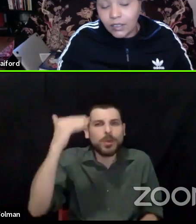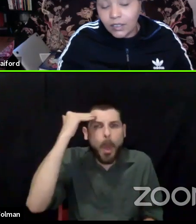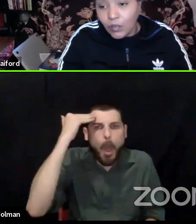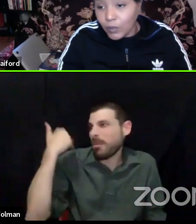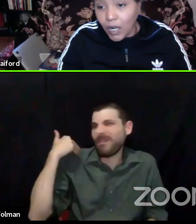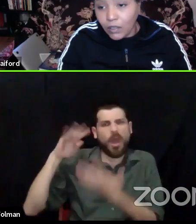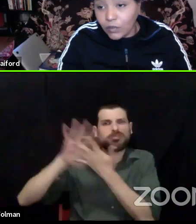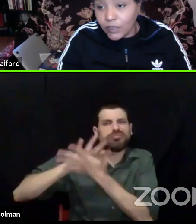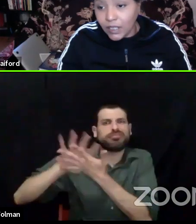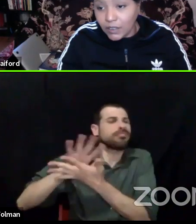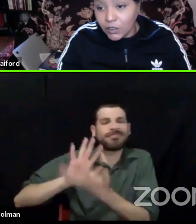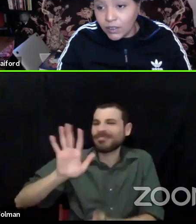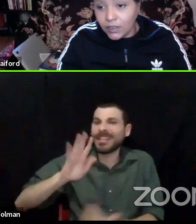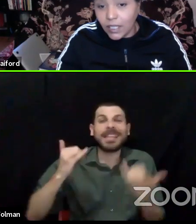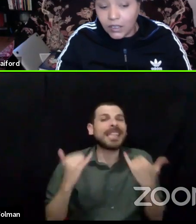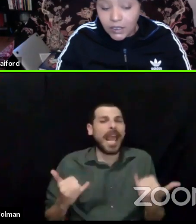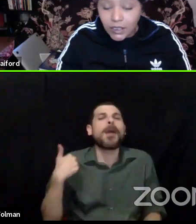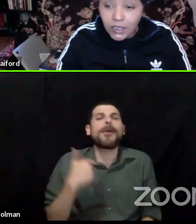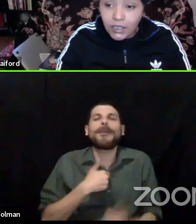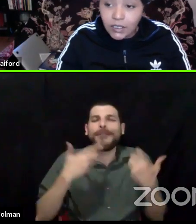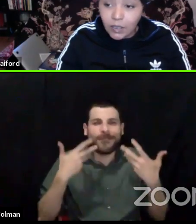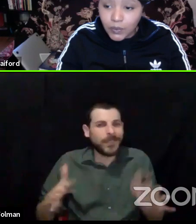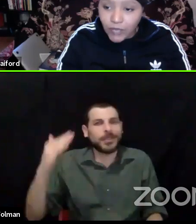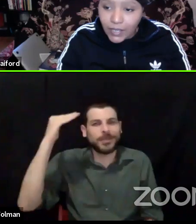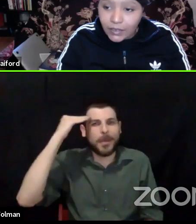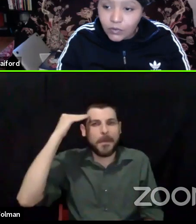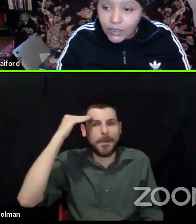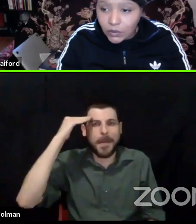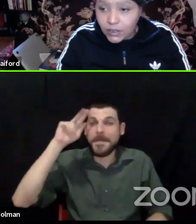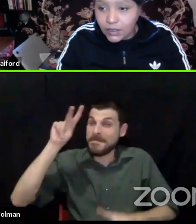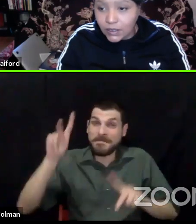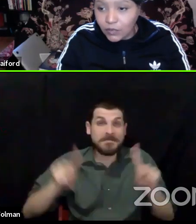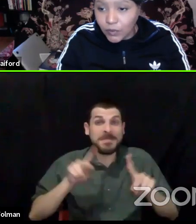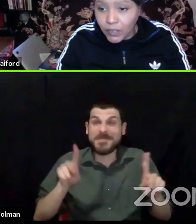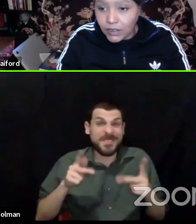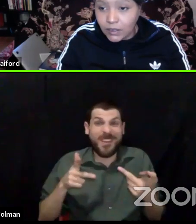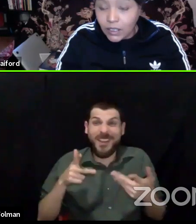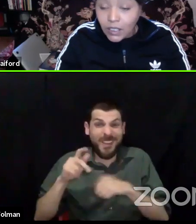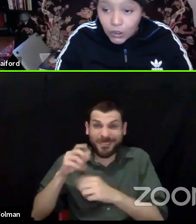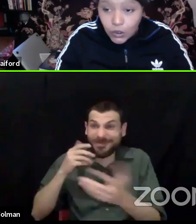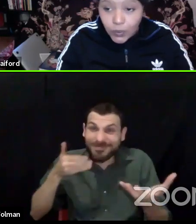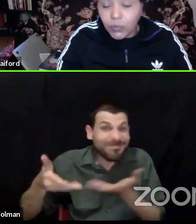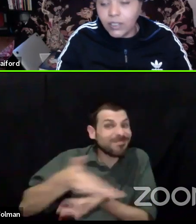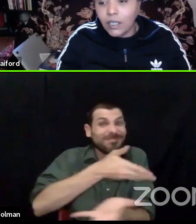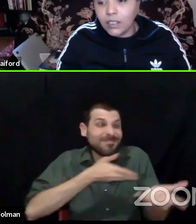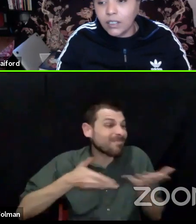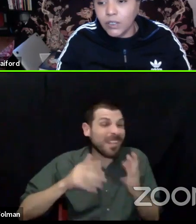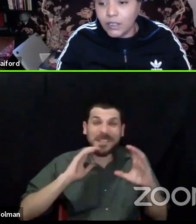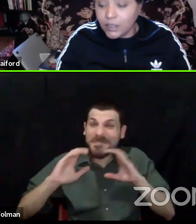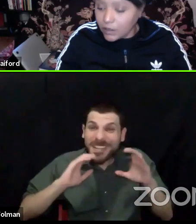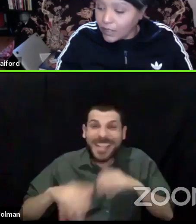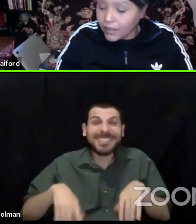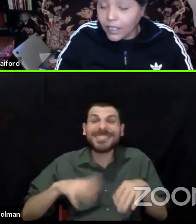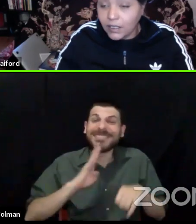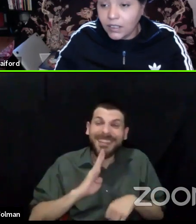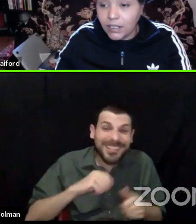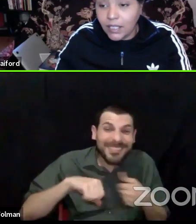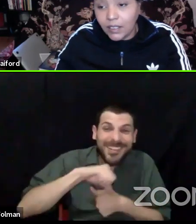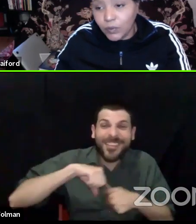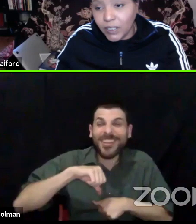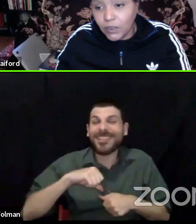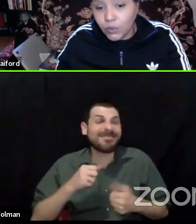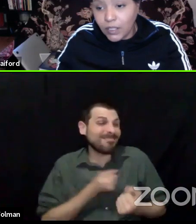in from all over the country that are sharing and providing resources and information to people in our community so that they can